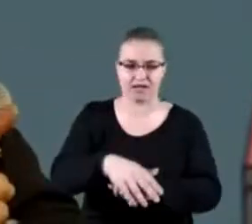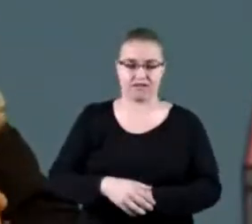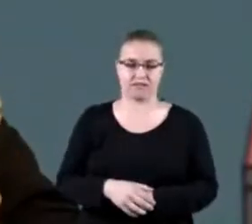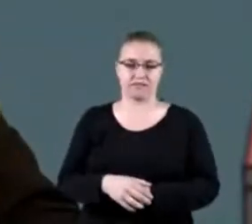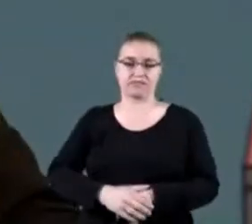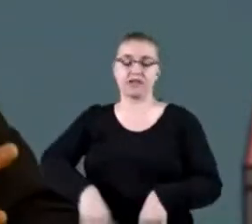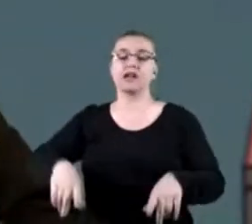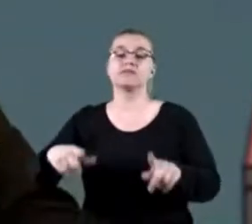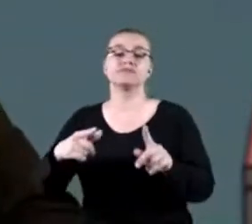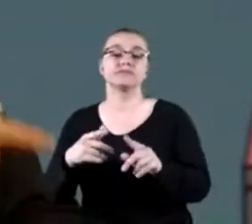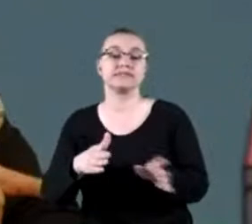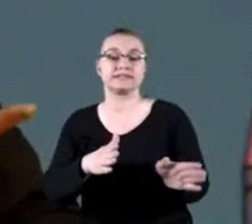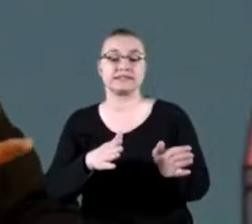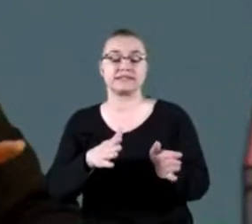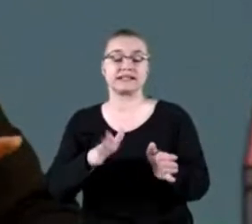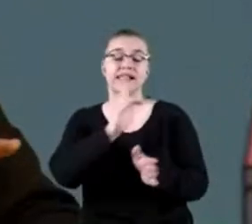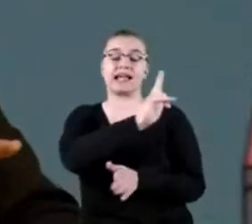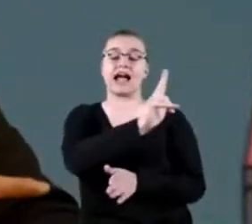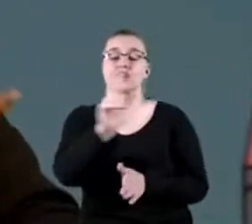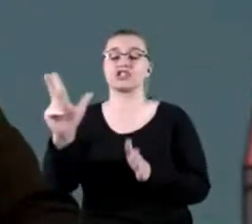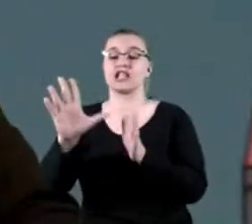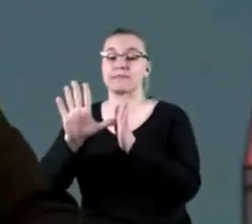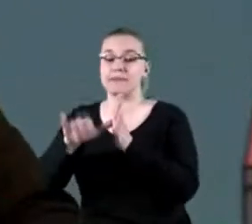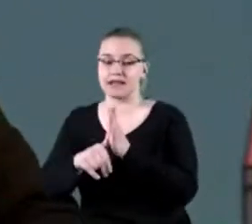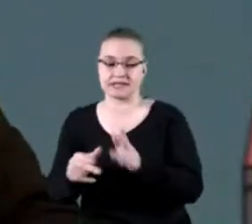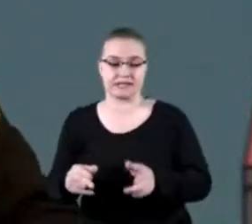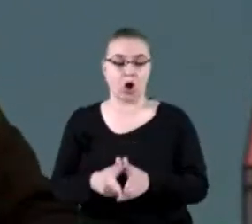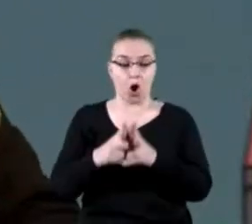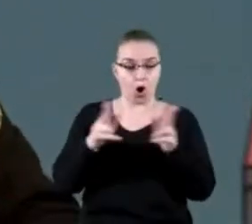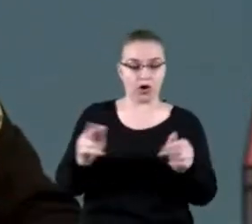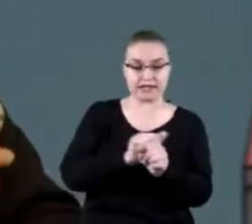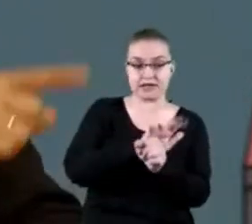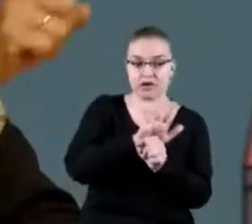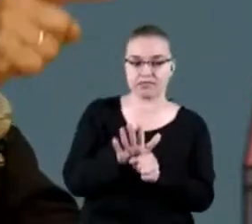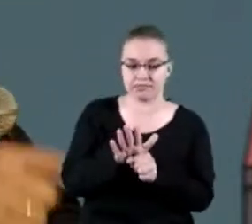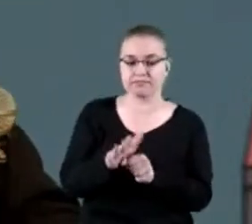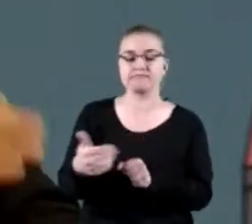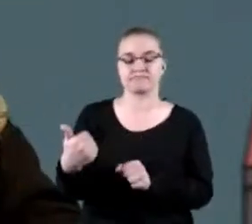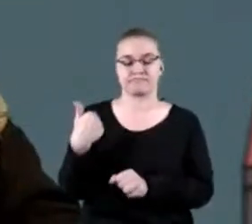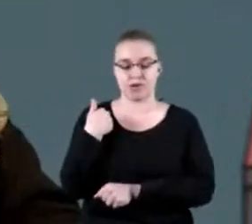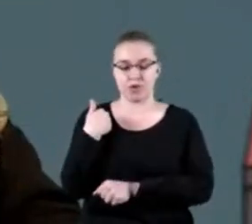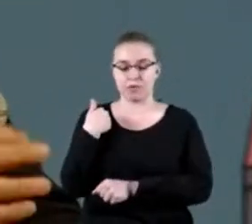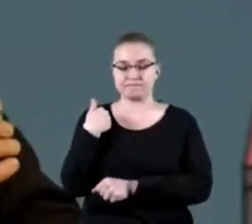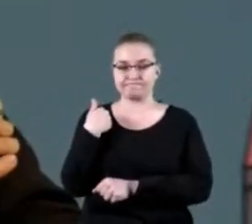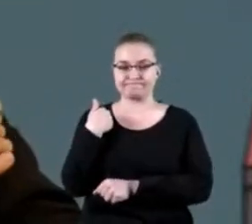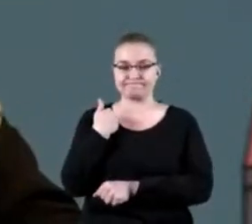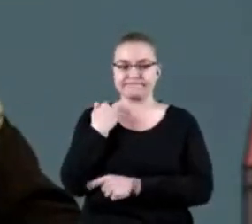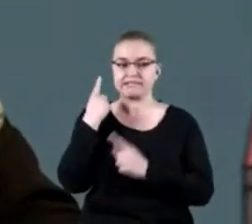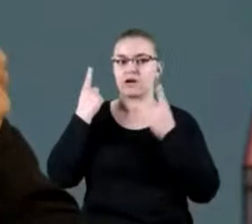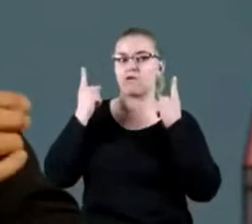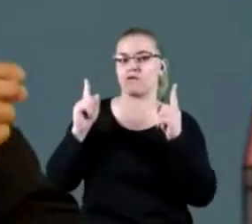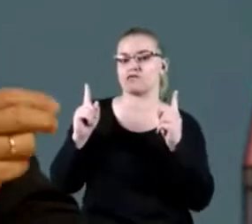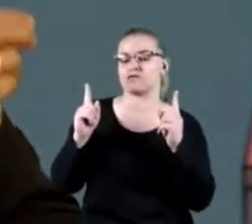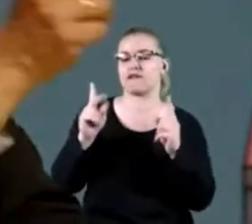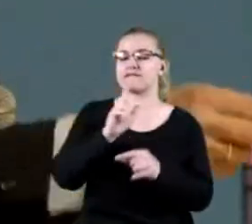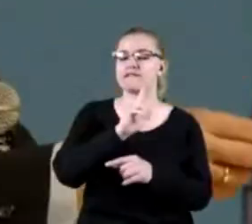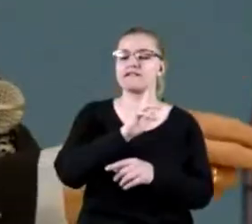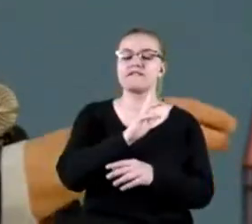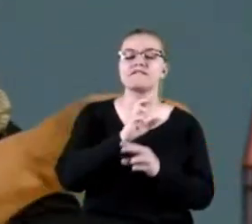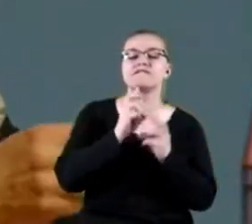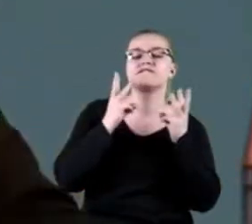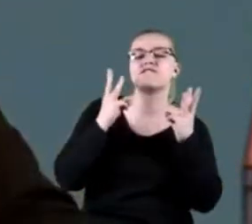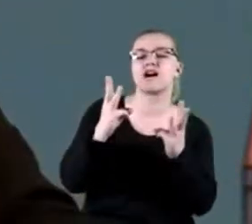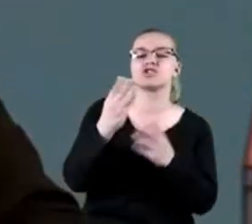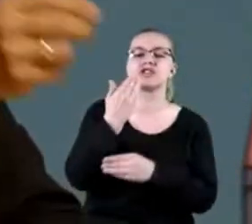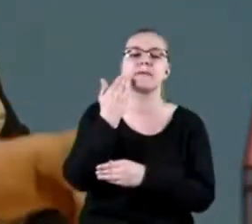each one of the cities, during the COVID-19 pandemic, we realized how important is the people doing